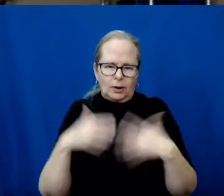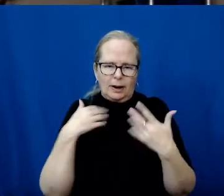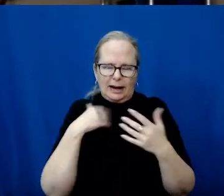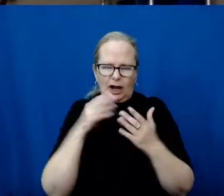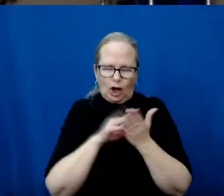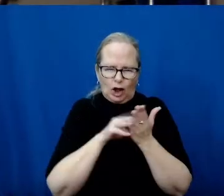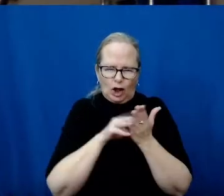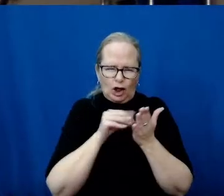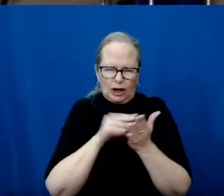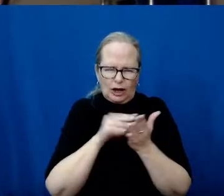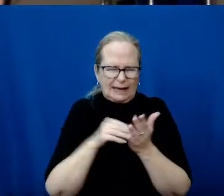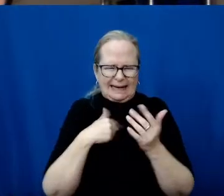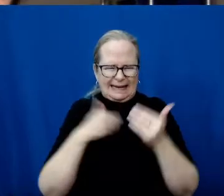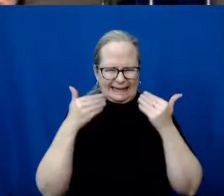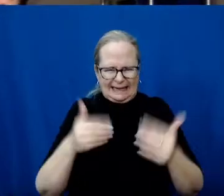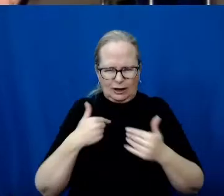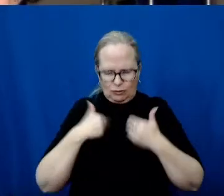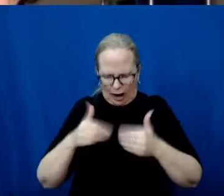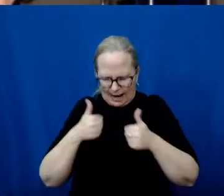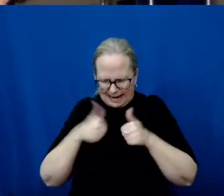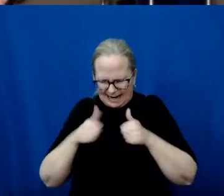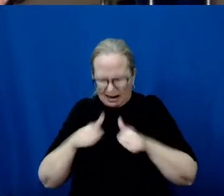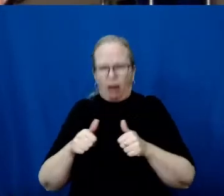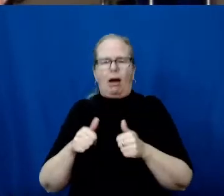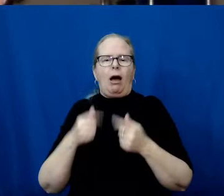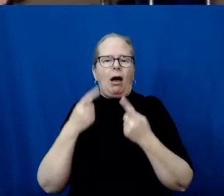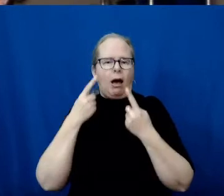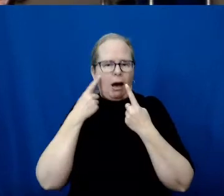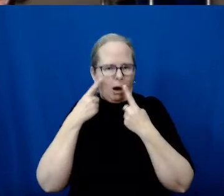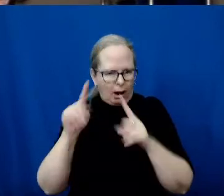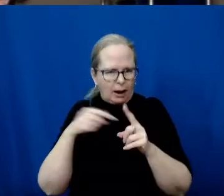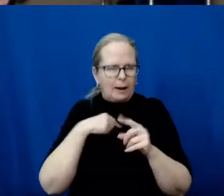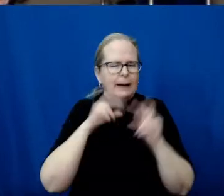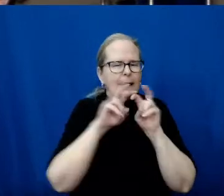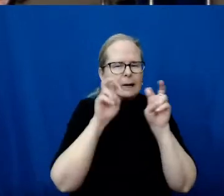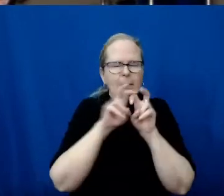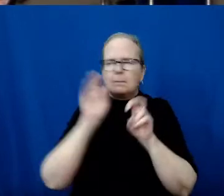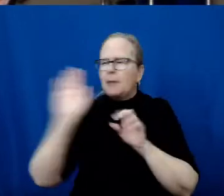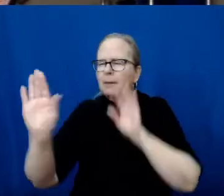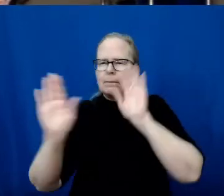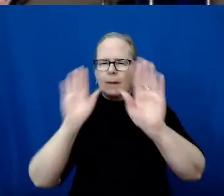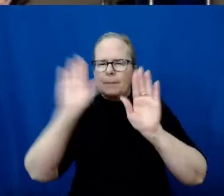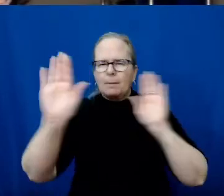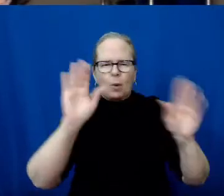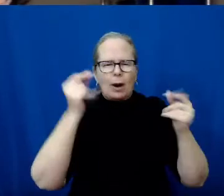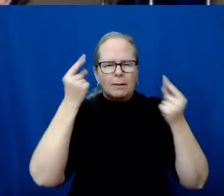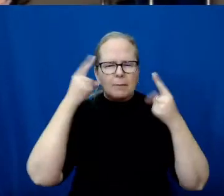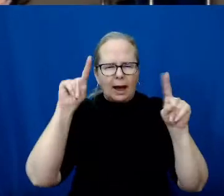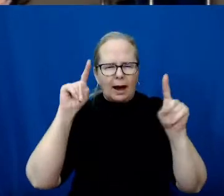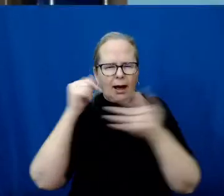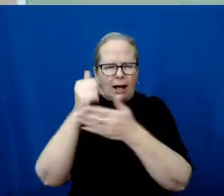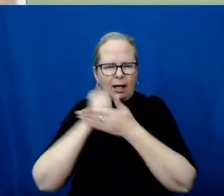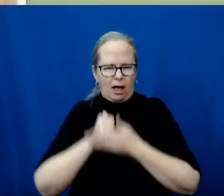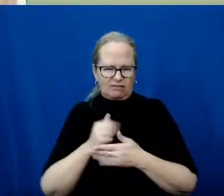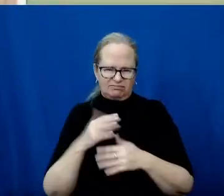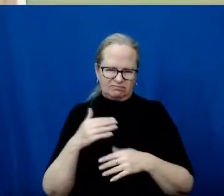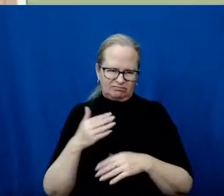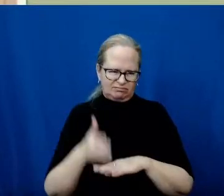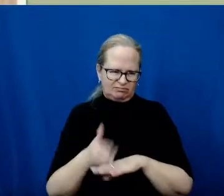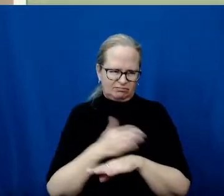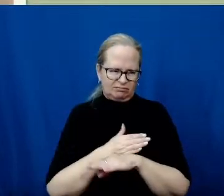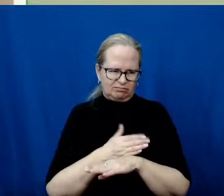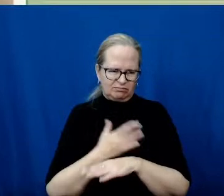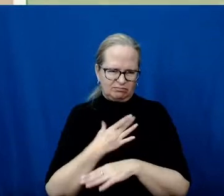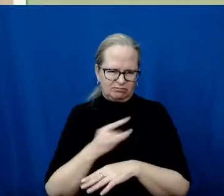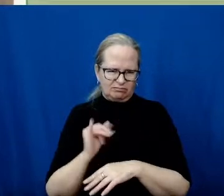been coming out that also show it's effective. So then if you could go to back to the web page, Michelle, and on the one last image